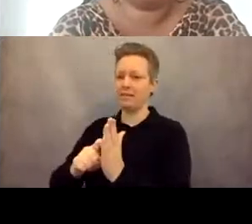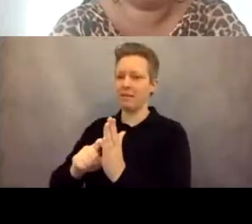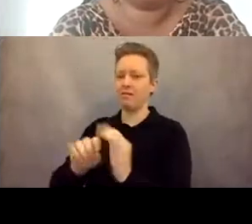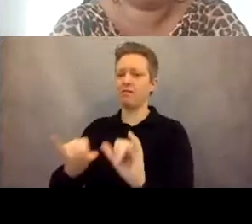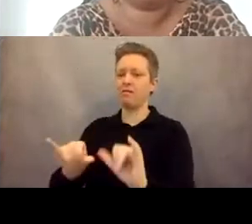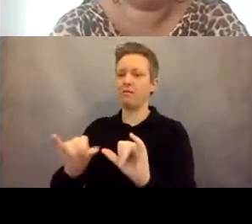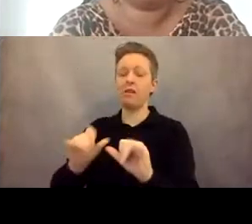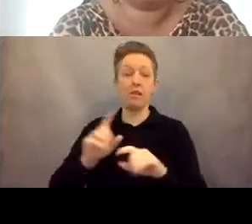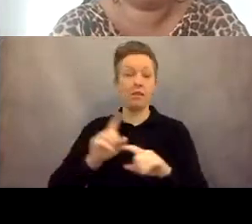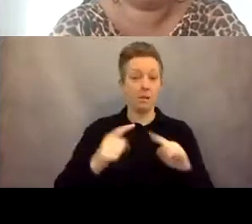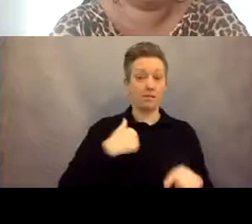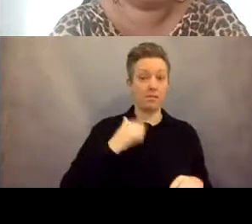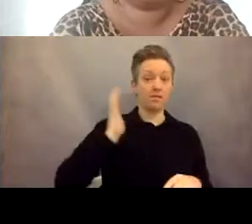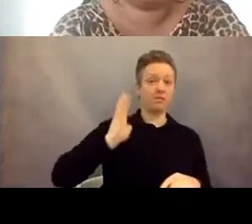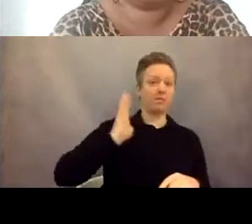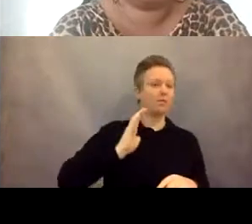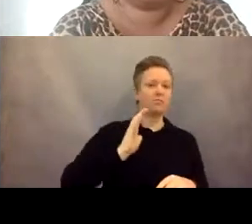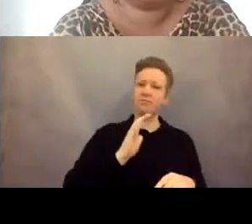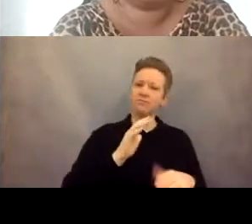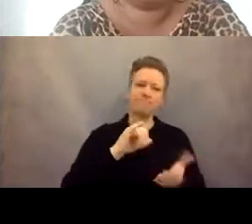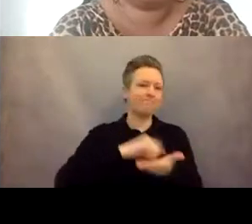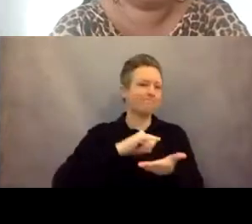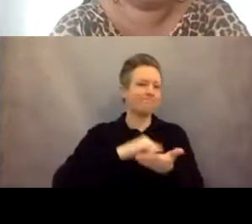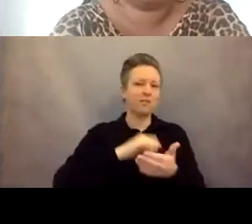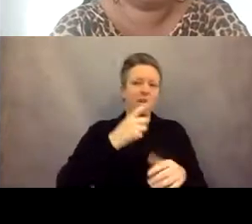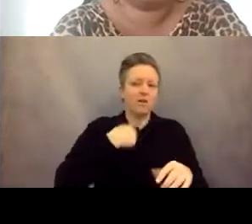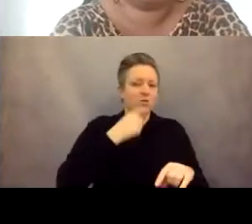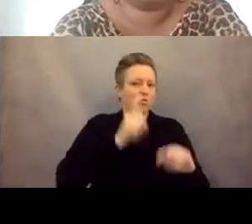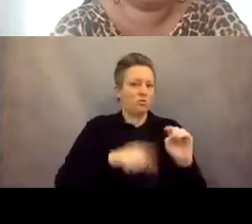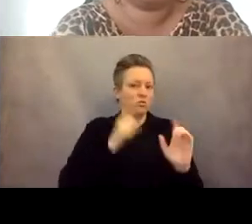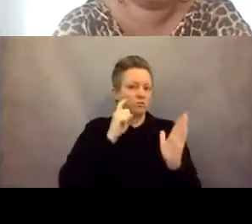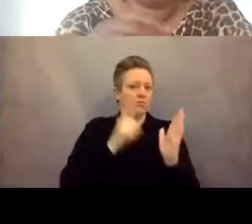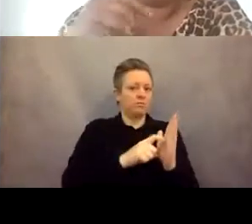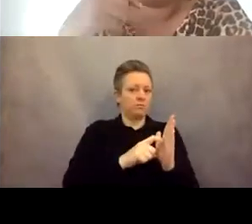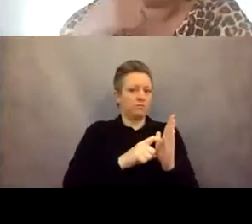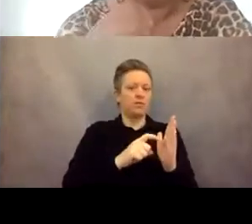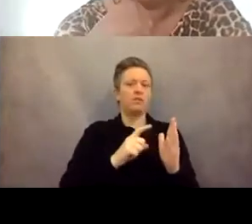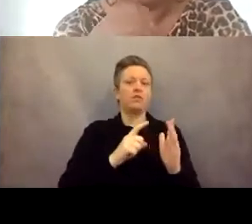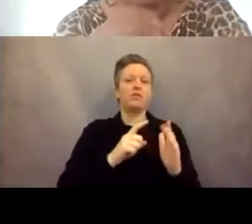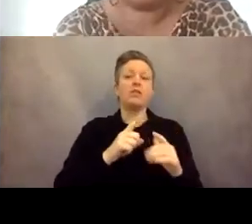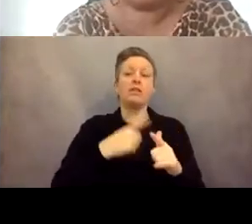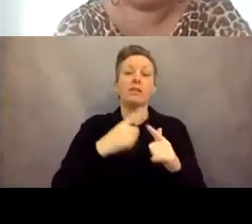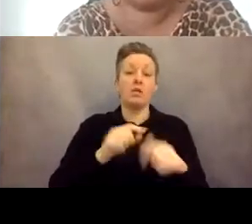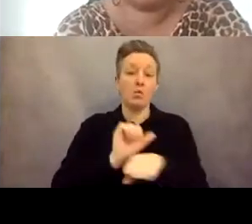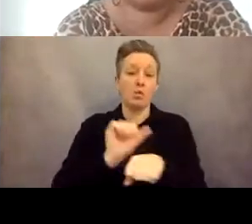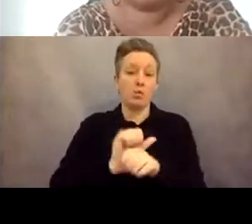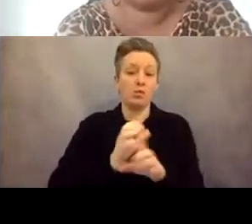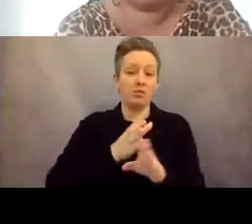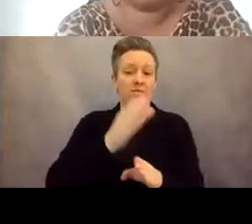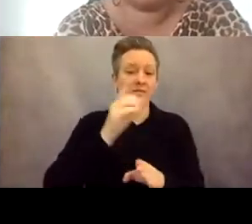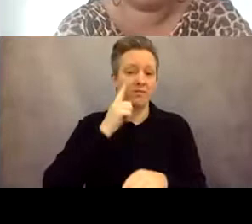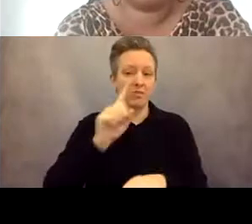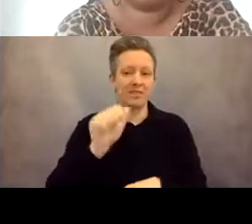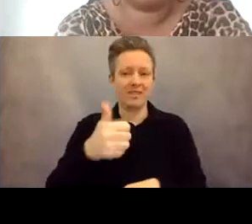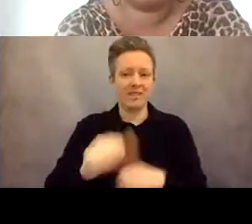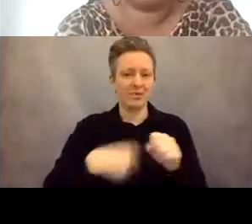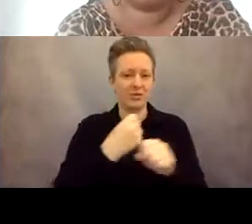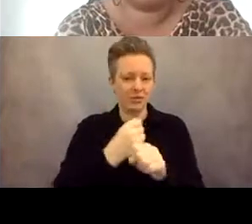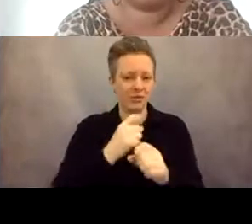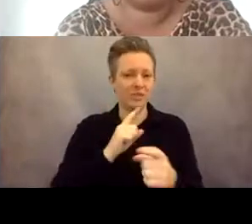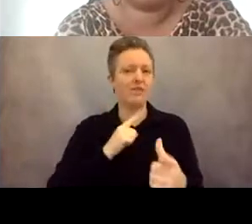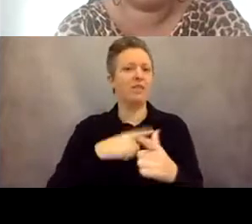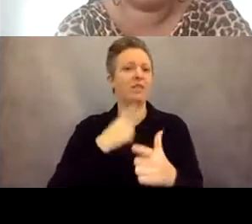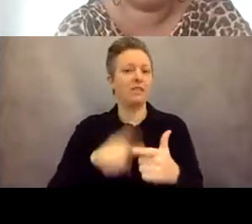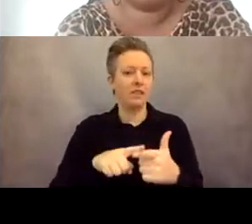was not at all able to identify it. So it was about 10 years into my career when a critical mass of people started kind of getting up in my face